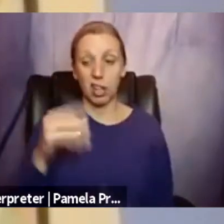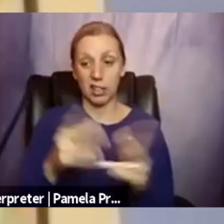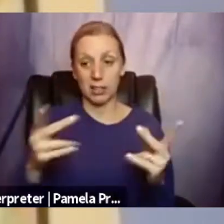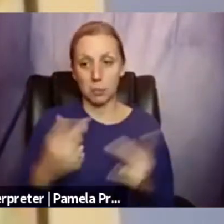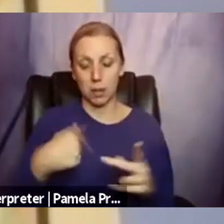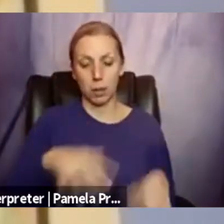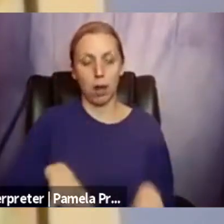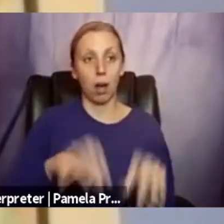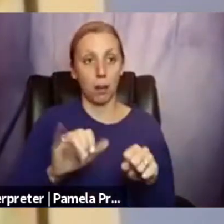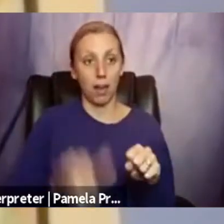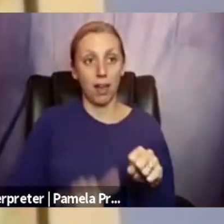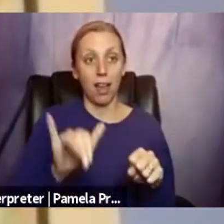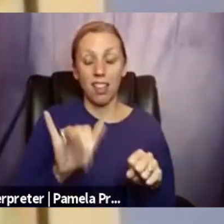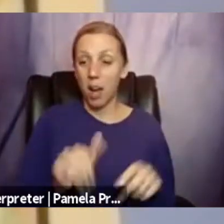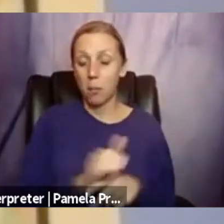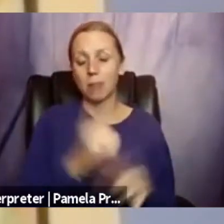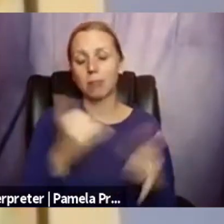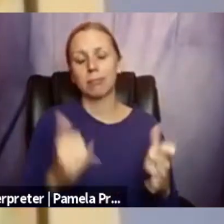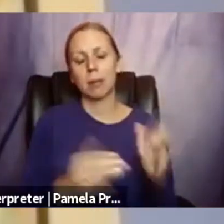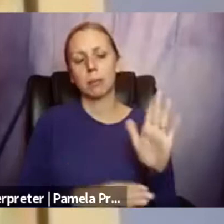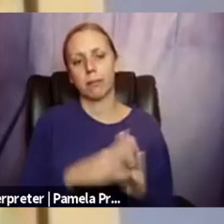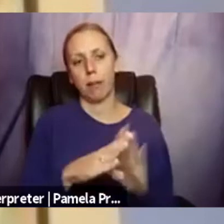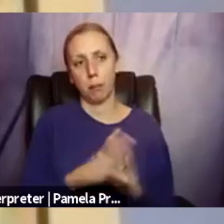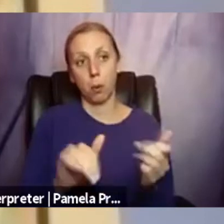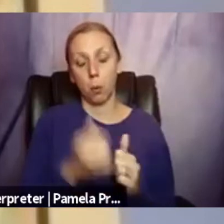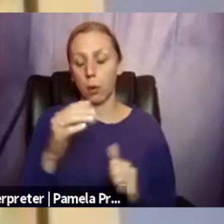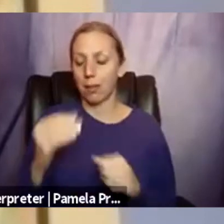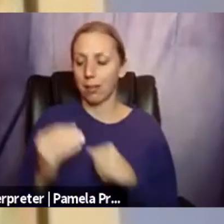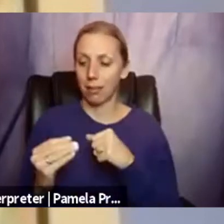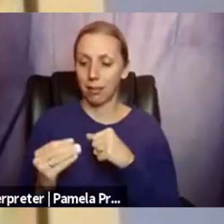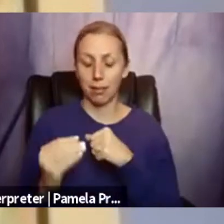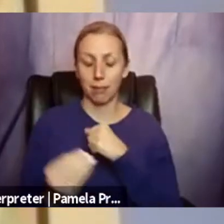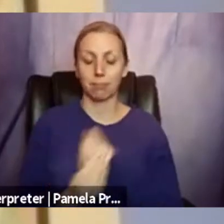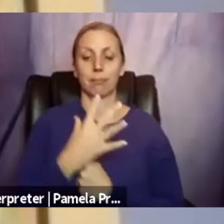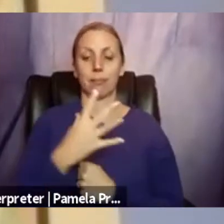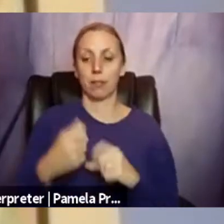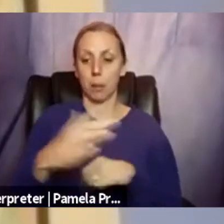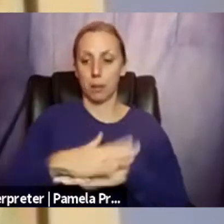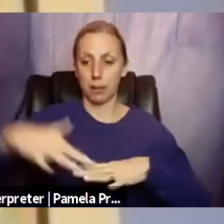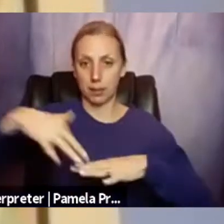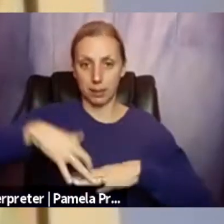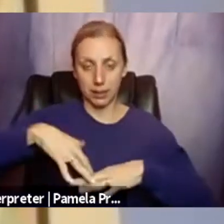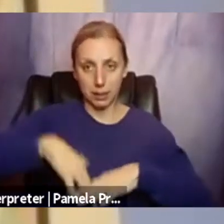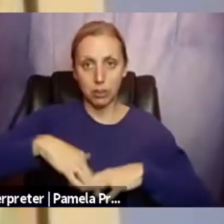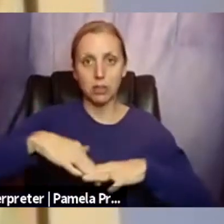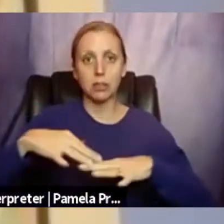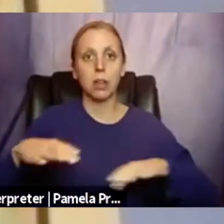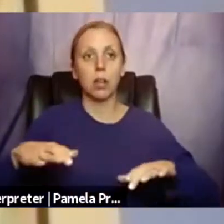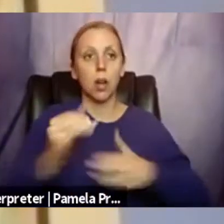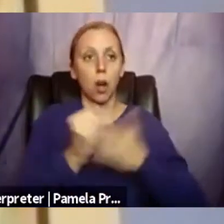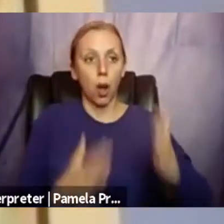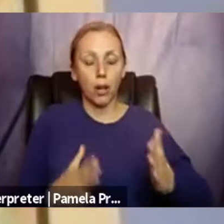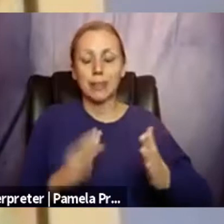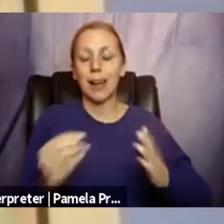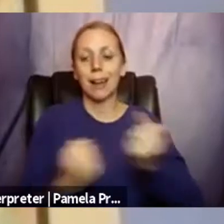practice is currently under development with the guidance of Indigenous dance artist and activist Emily Johnson to ensure